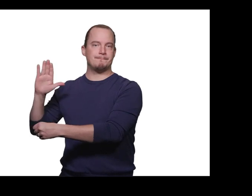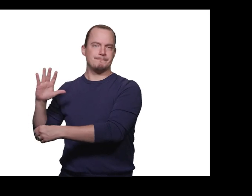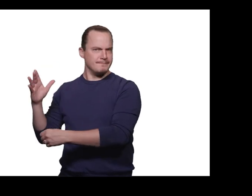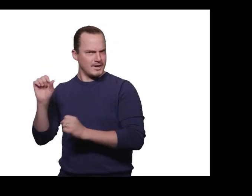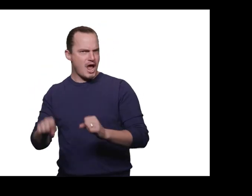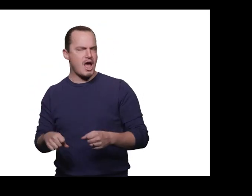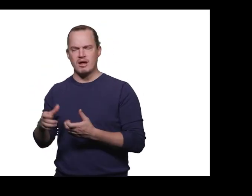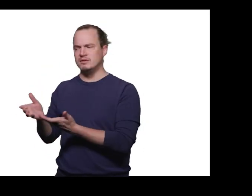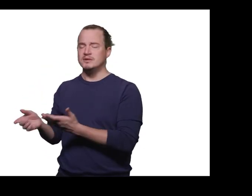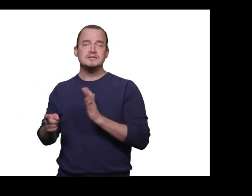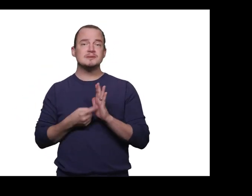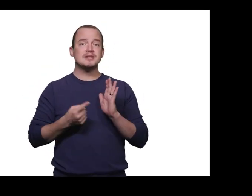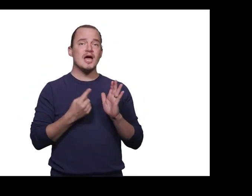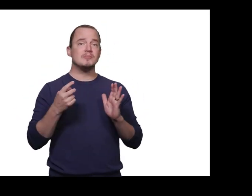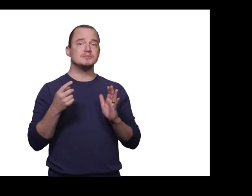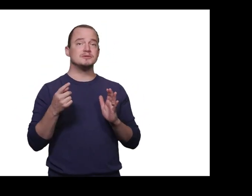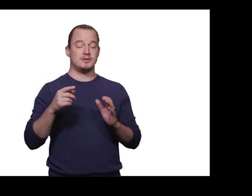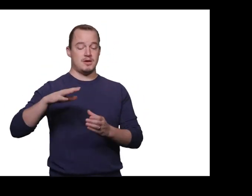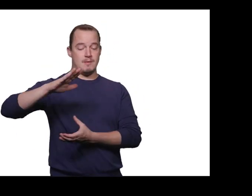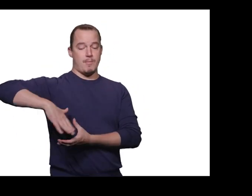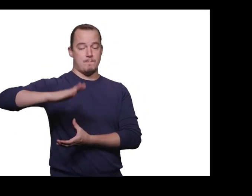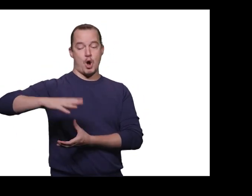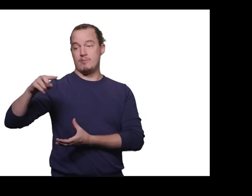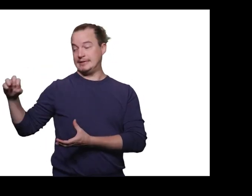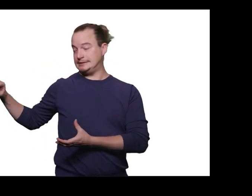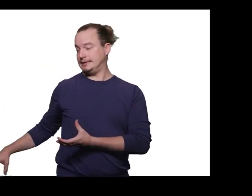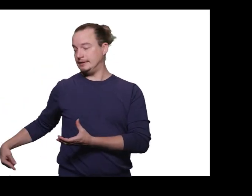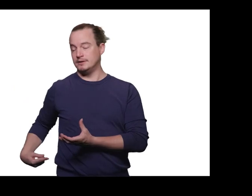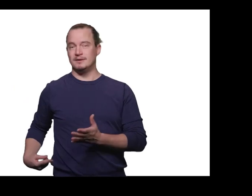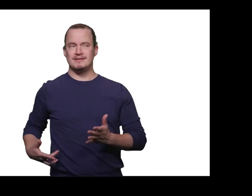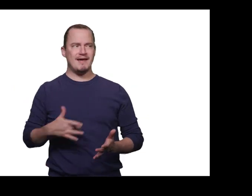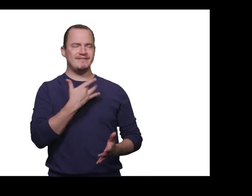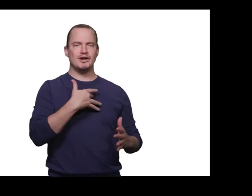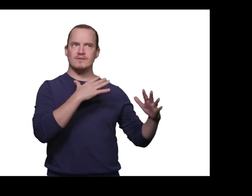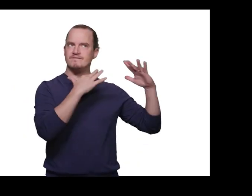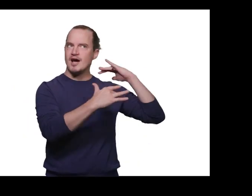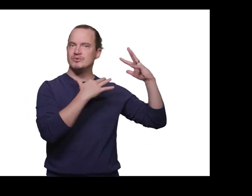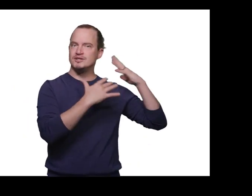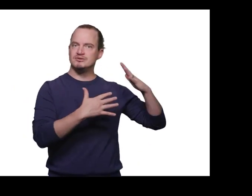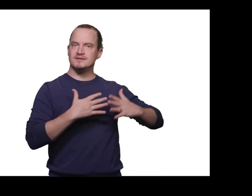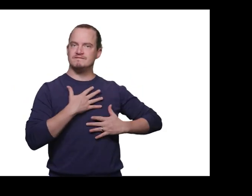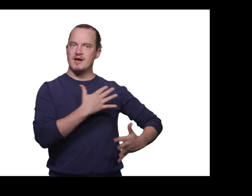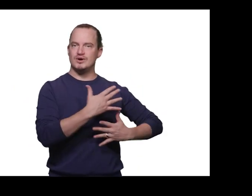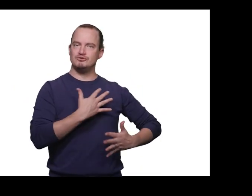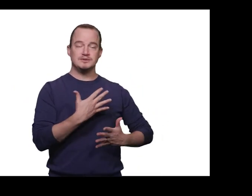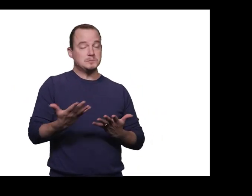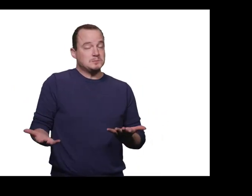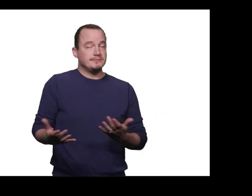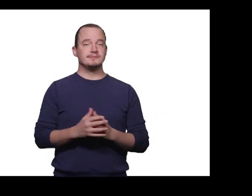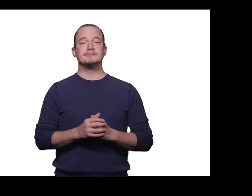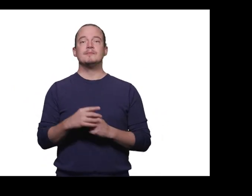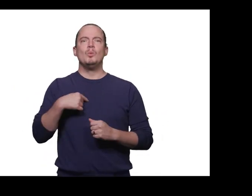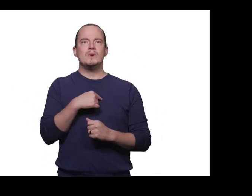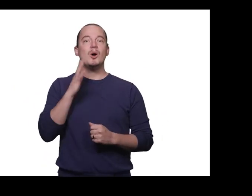the drum if that's something they like. Sometimes sitting at the other end of the drum gives you that vibration in